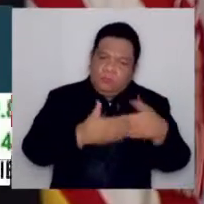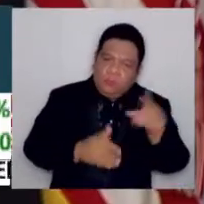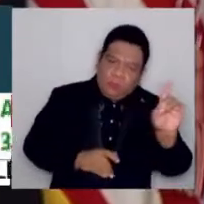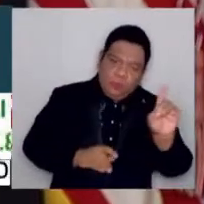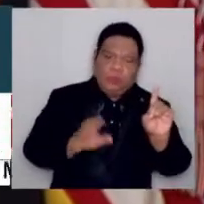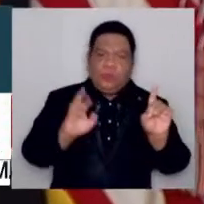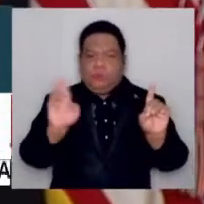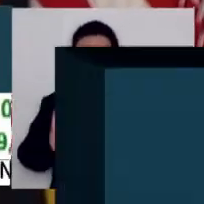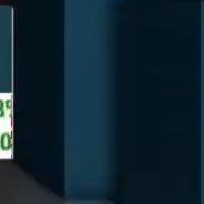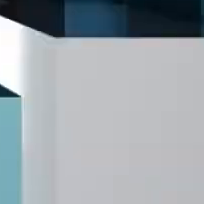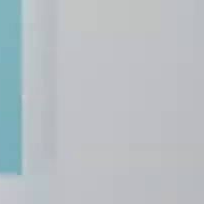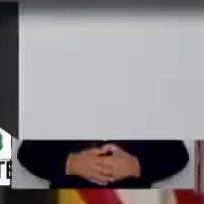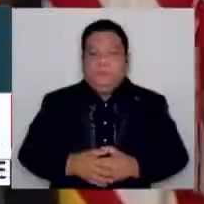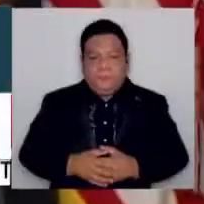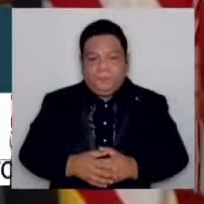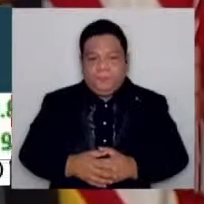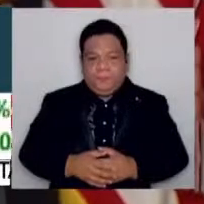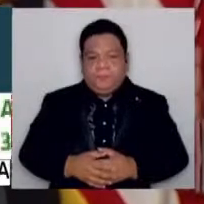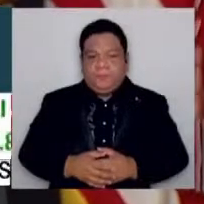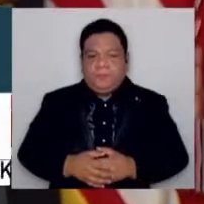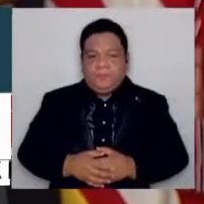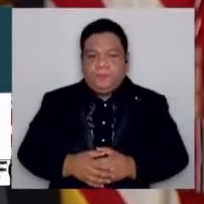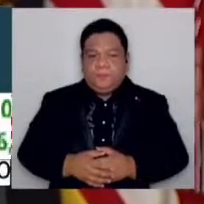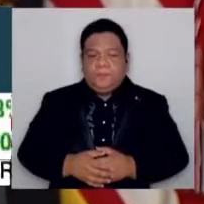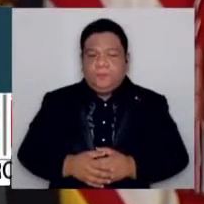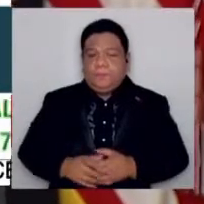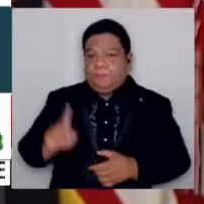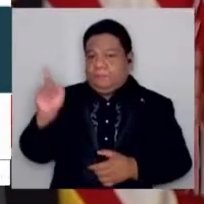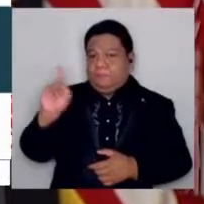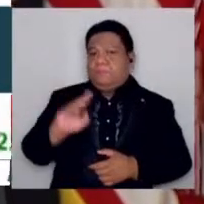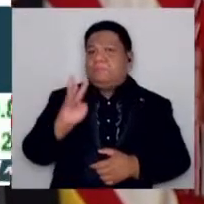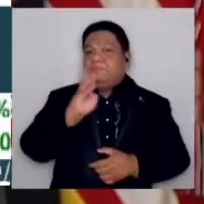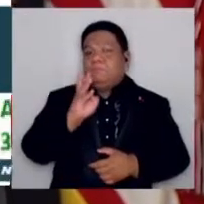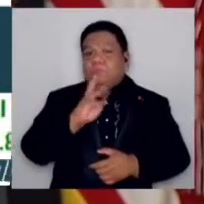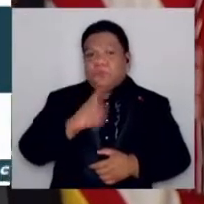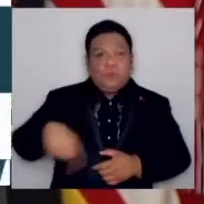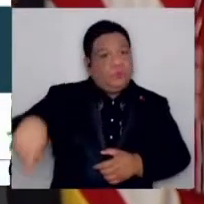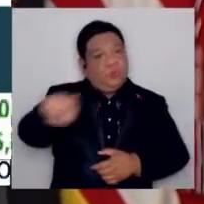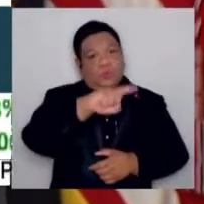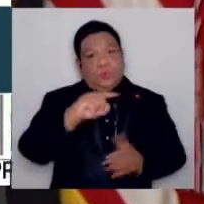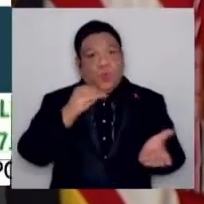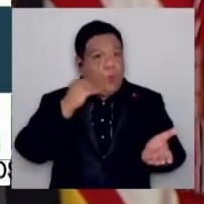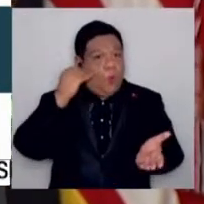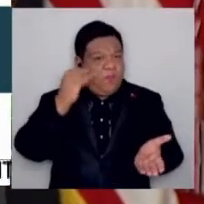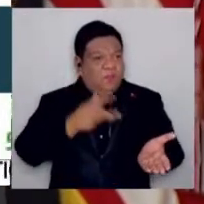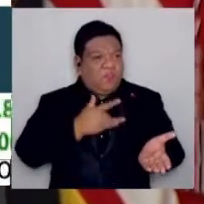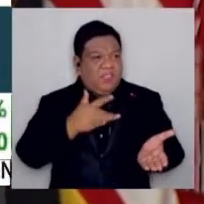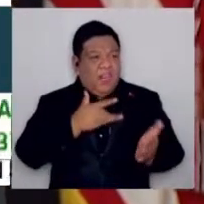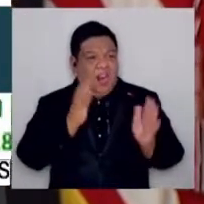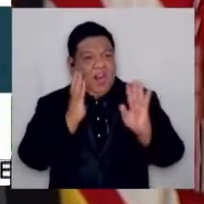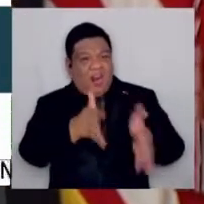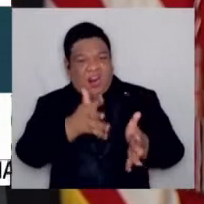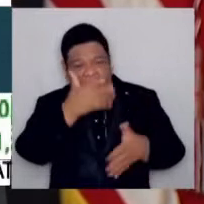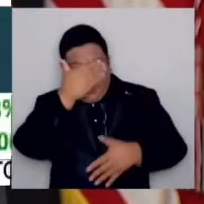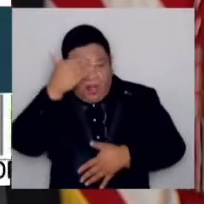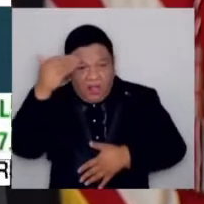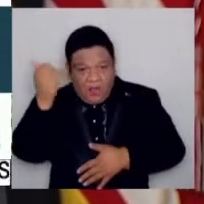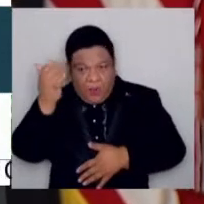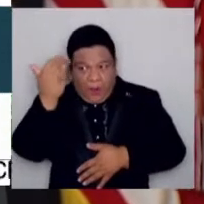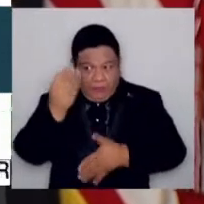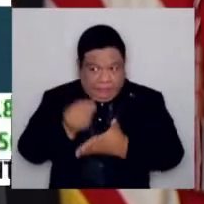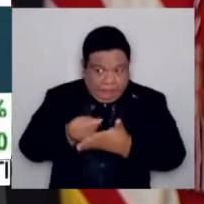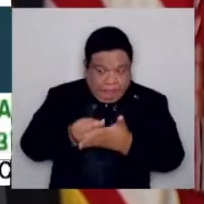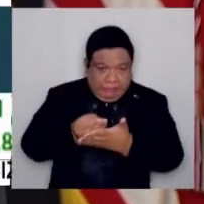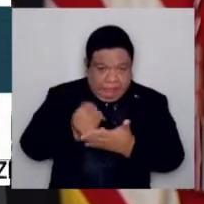Republicans alike. And for all of you at home who feel left behind and forgotten, in an economy that's changing